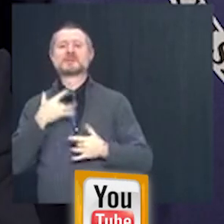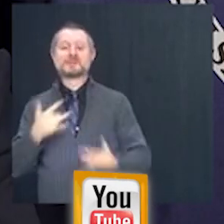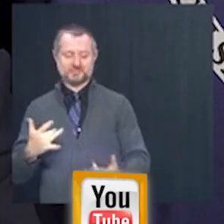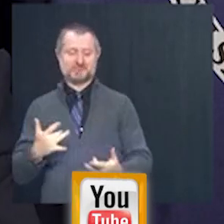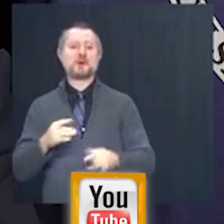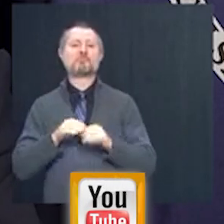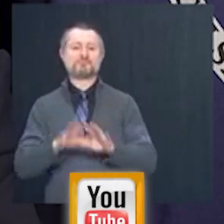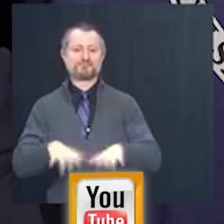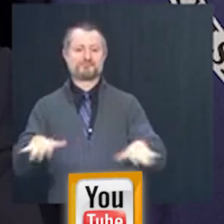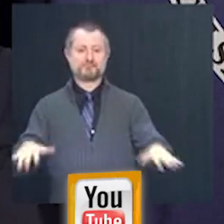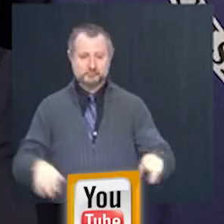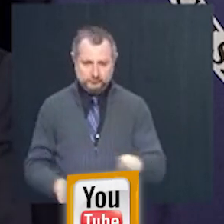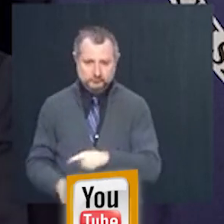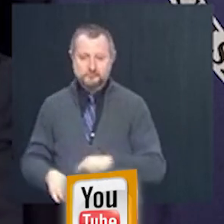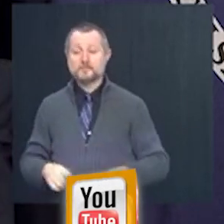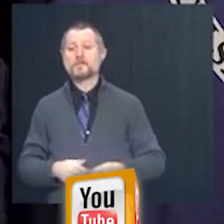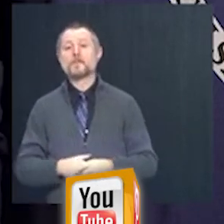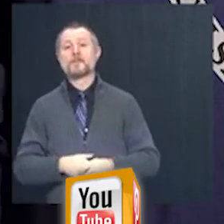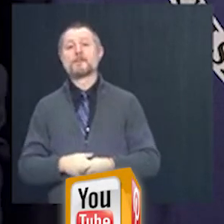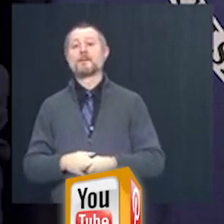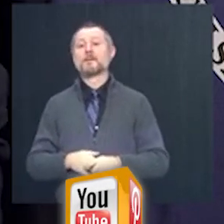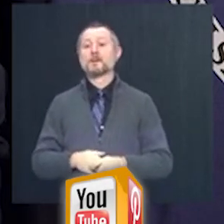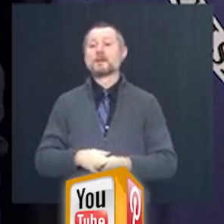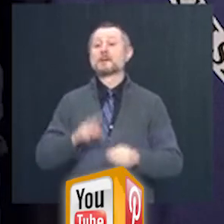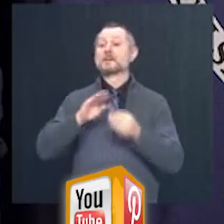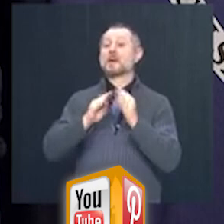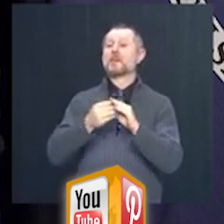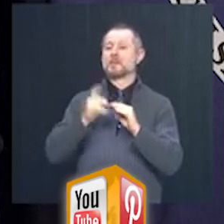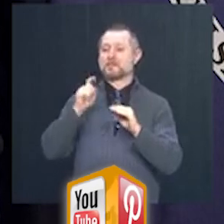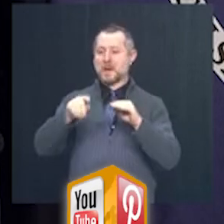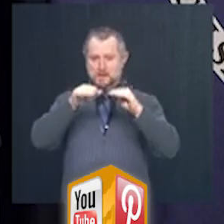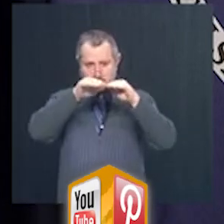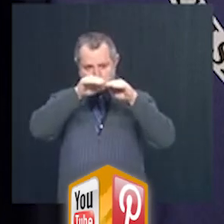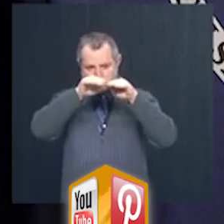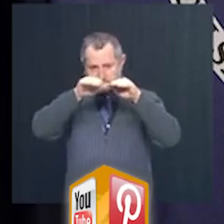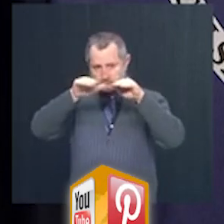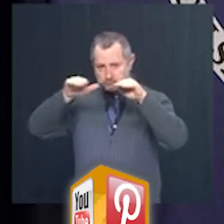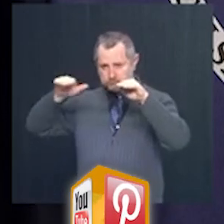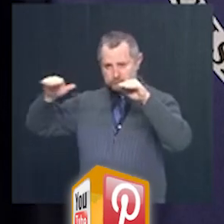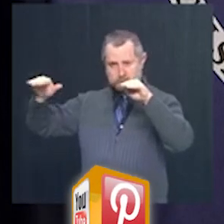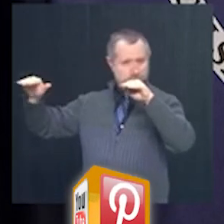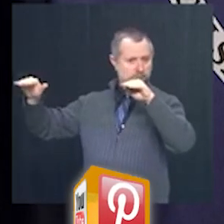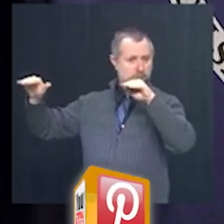this is indoor dining. Stabilization is stabilization. Stabilization,